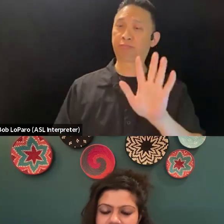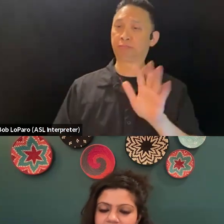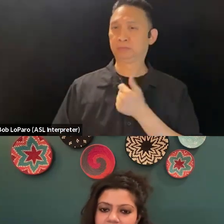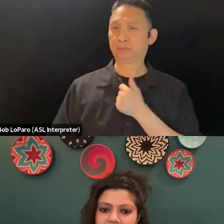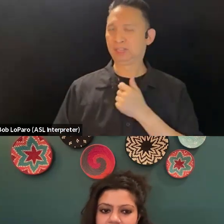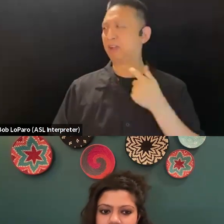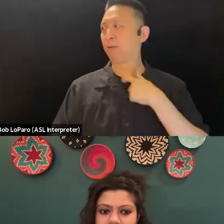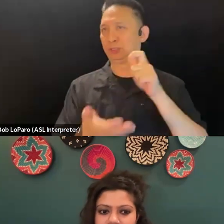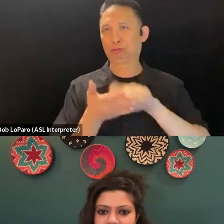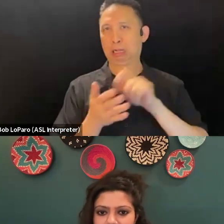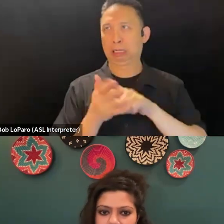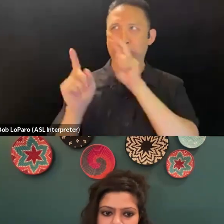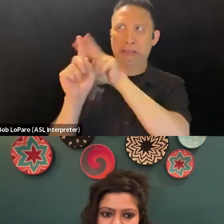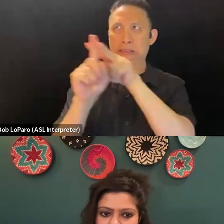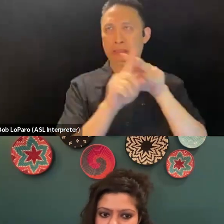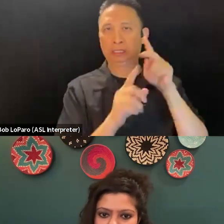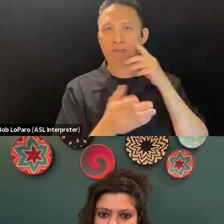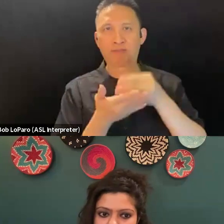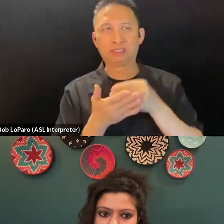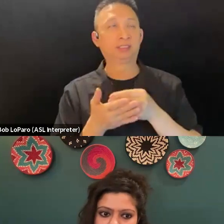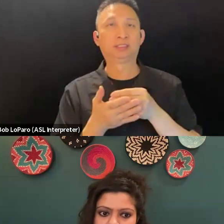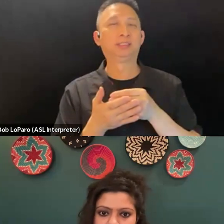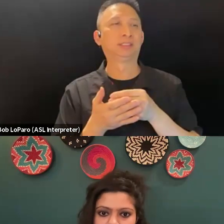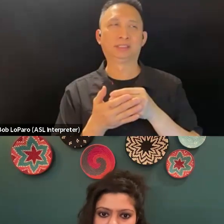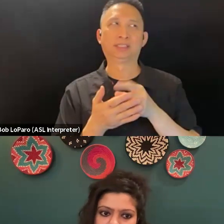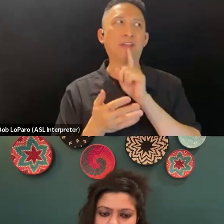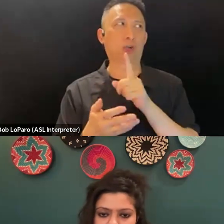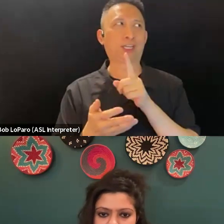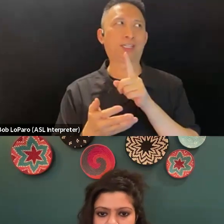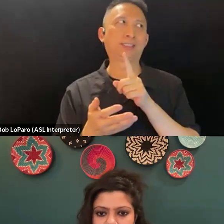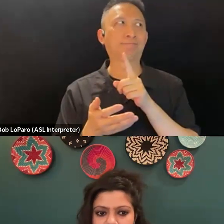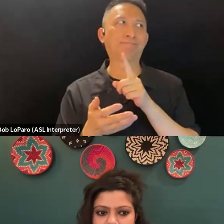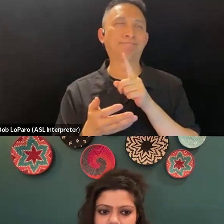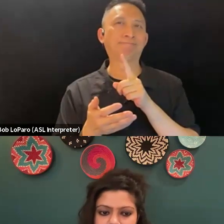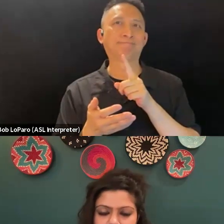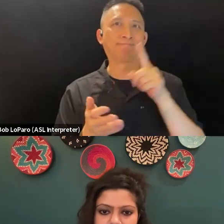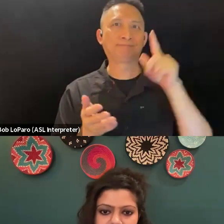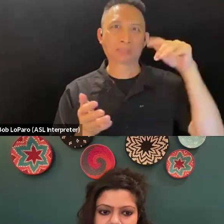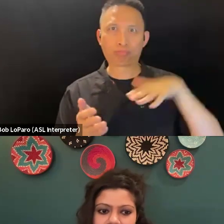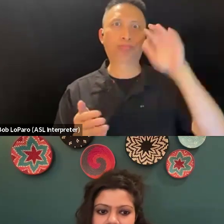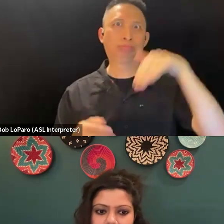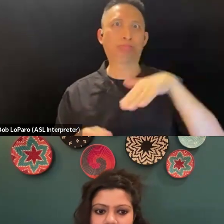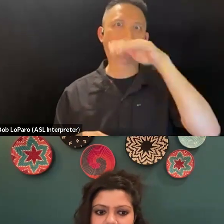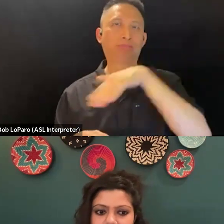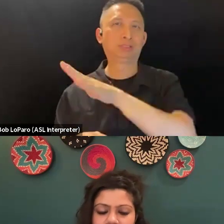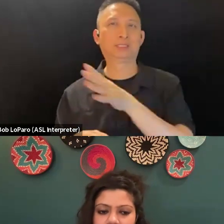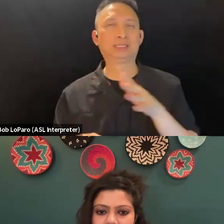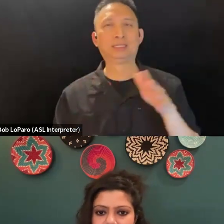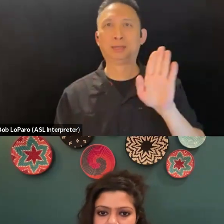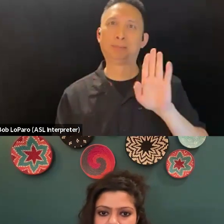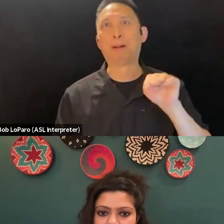which the filmmakers approach the subject, in which they are able to blur for themselves,